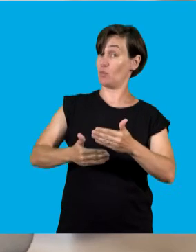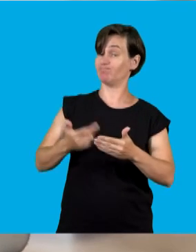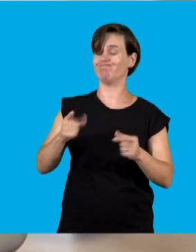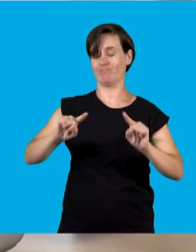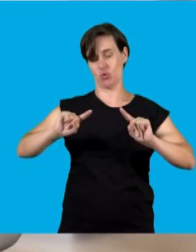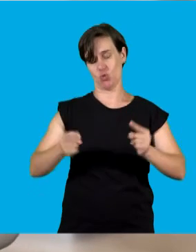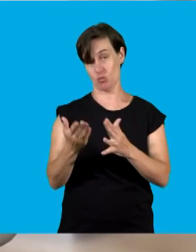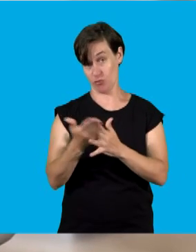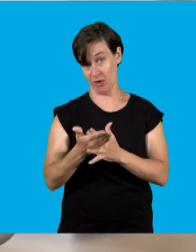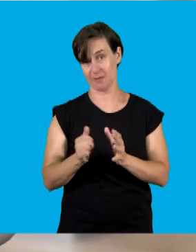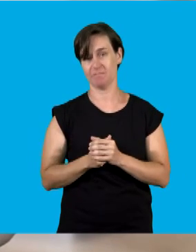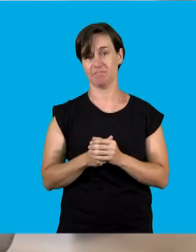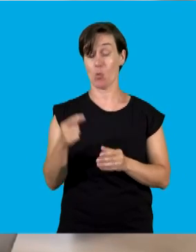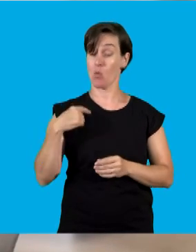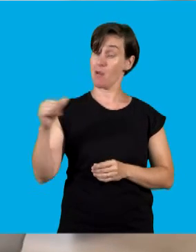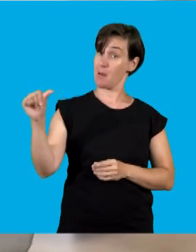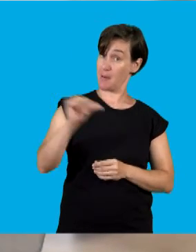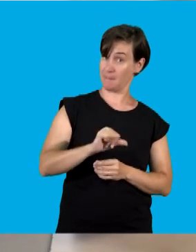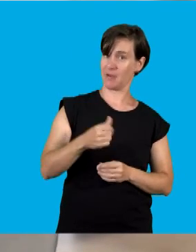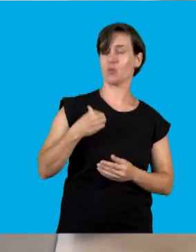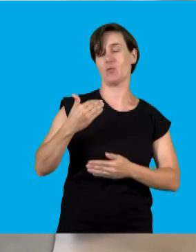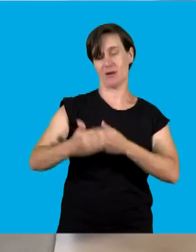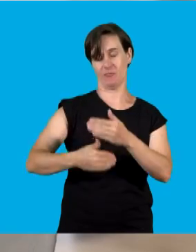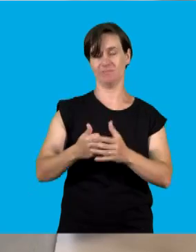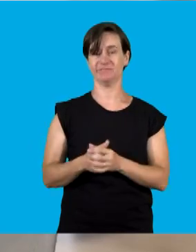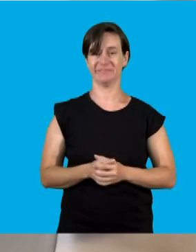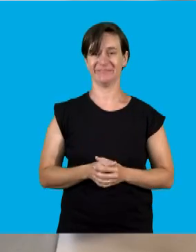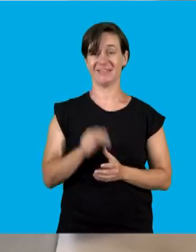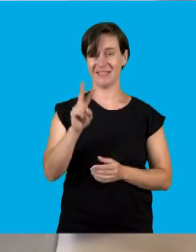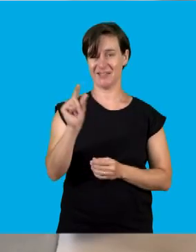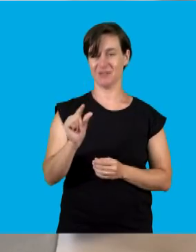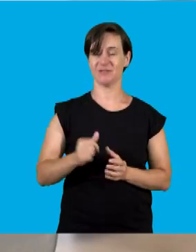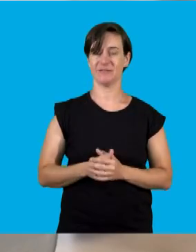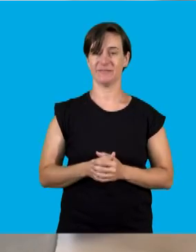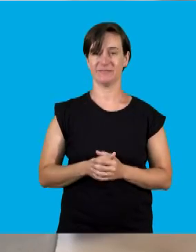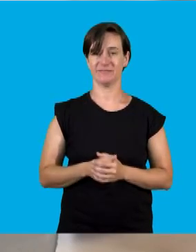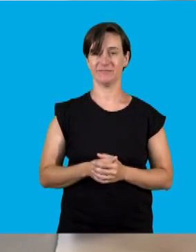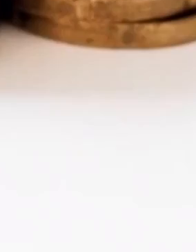we're going to go on a quick break. When we come back, we will finish off. I'll see you just now.